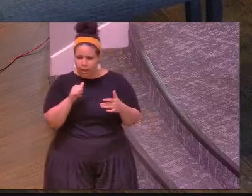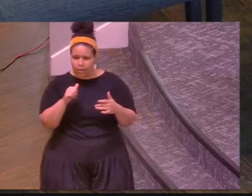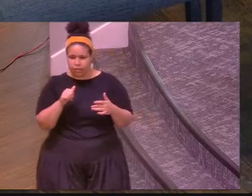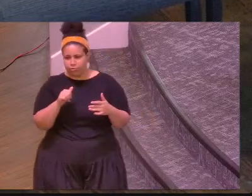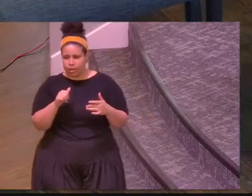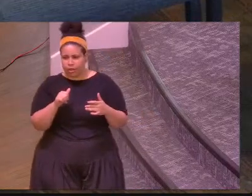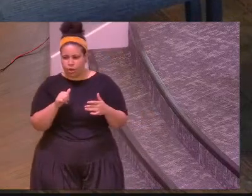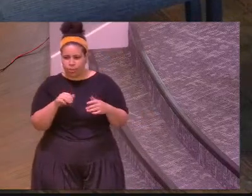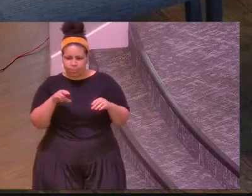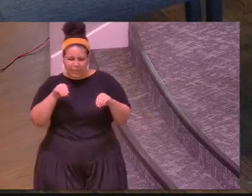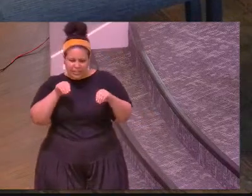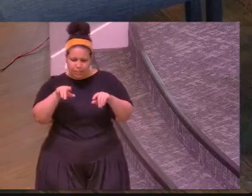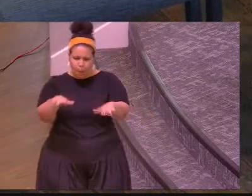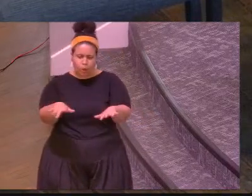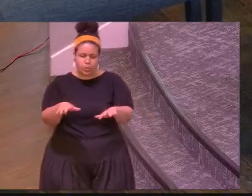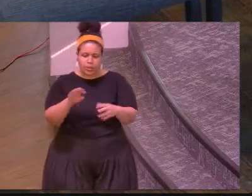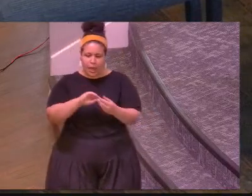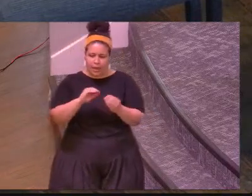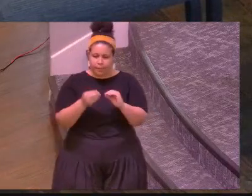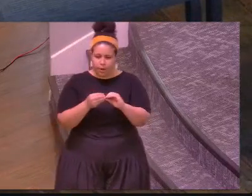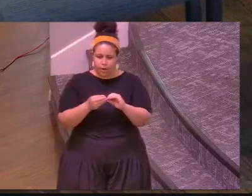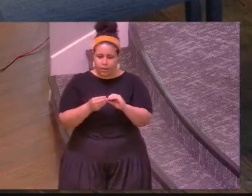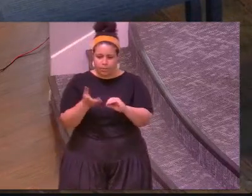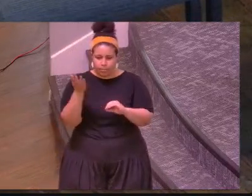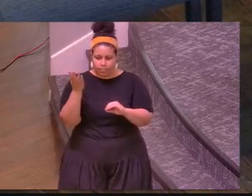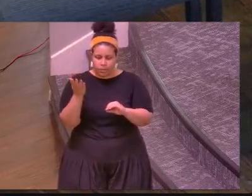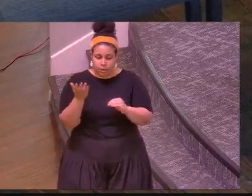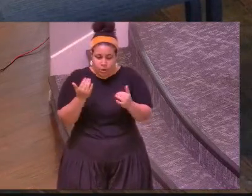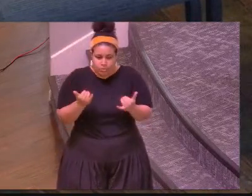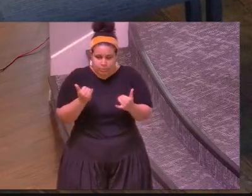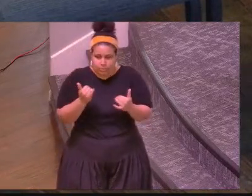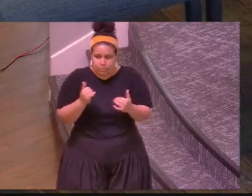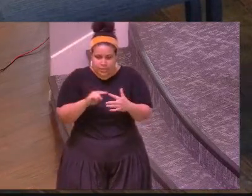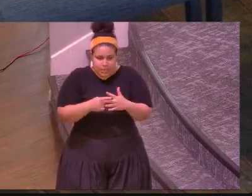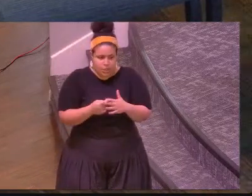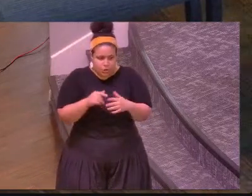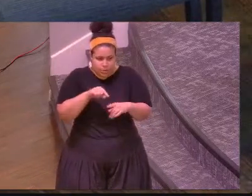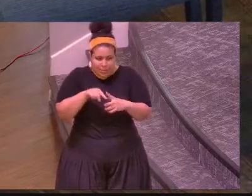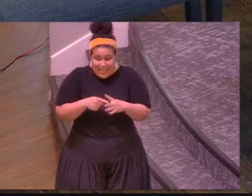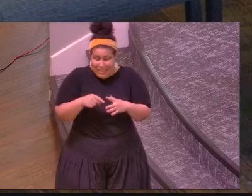a number, and we've had COVID still at the beginning